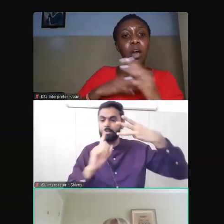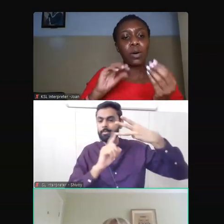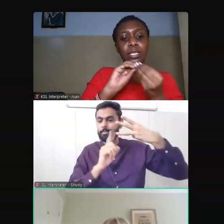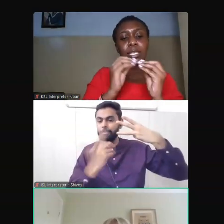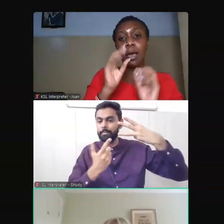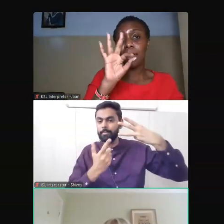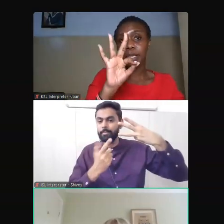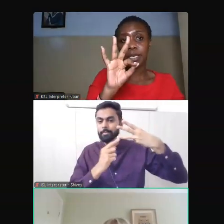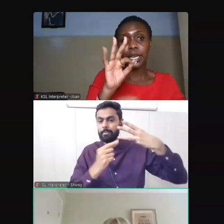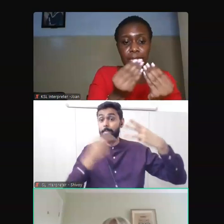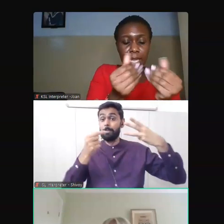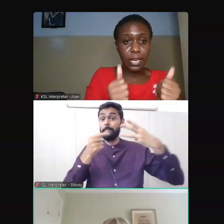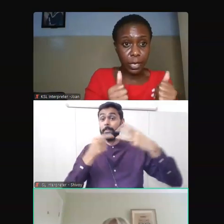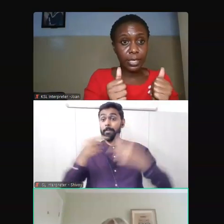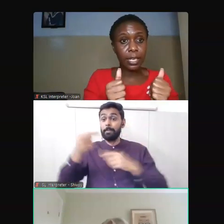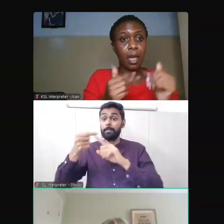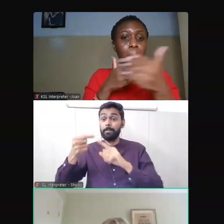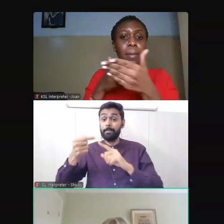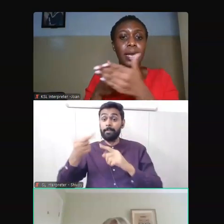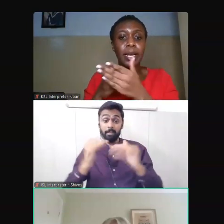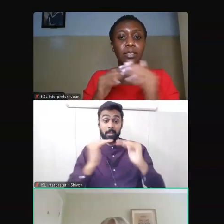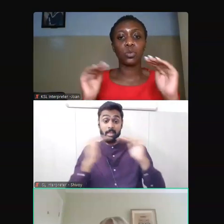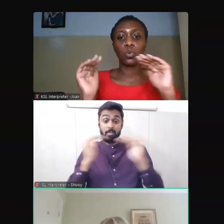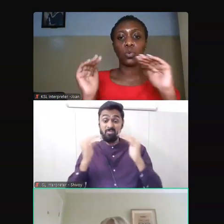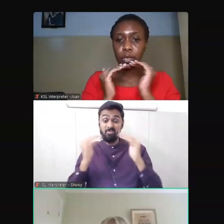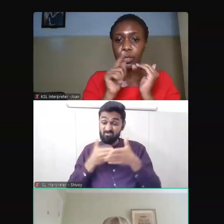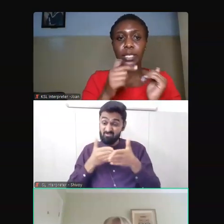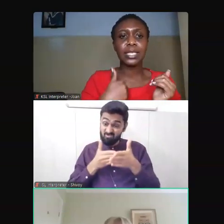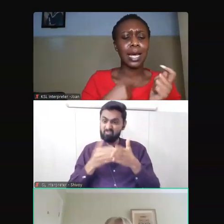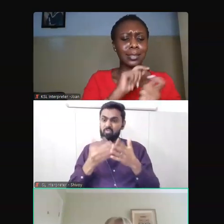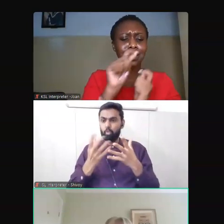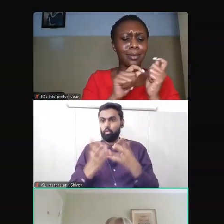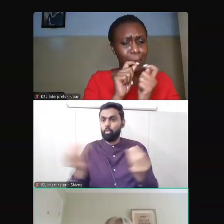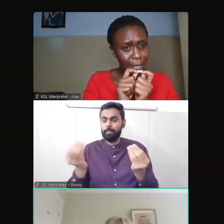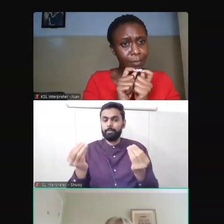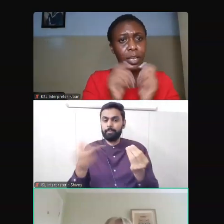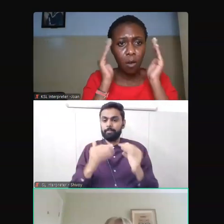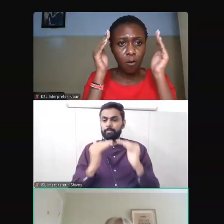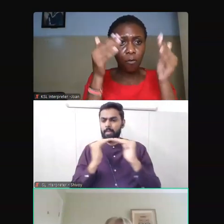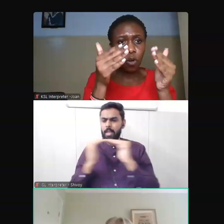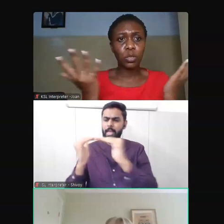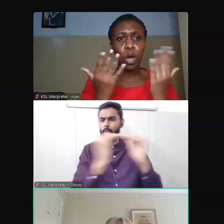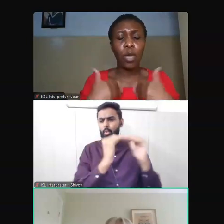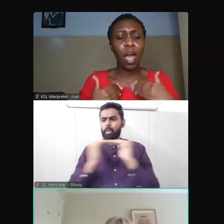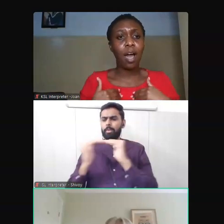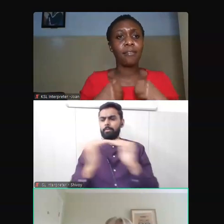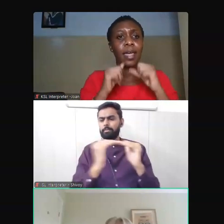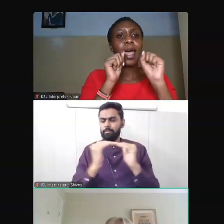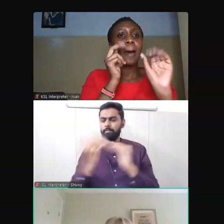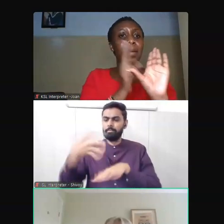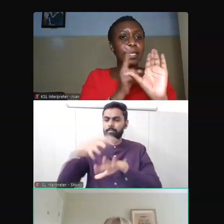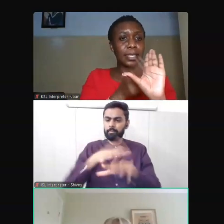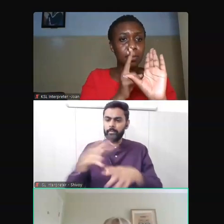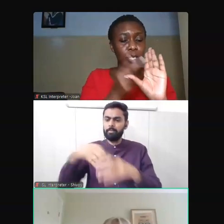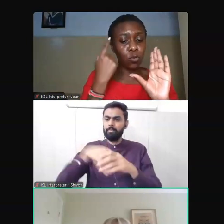addressing barriers to equity. And this has a specific focus on equitable participation and outcomes for children